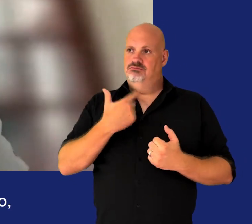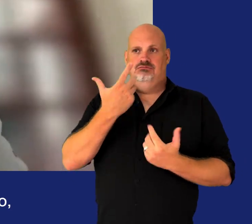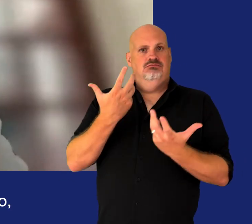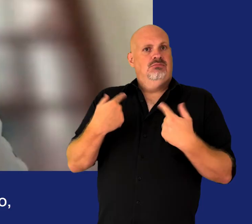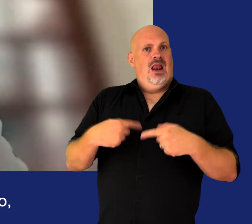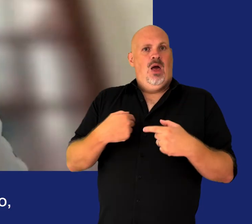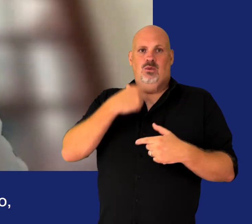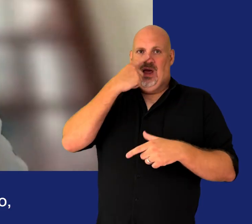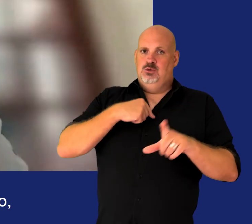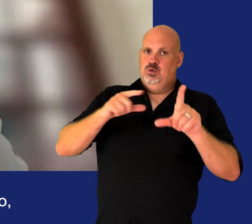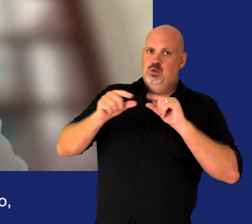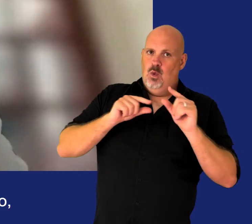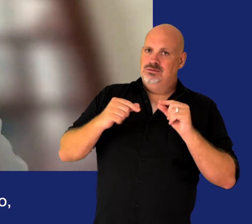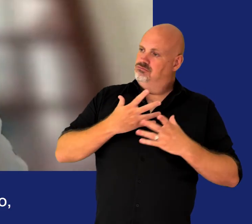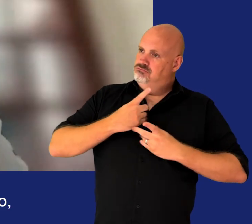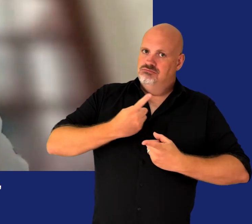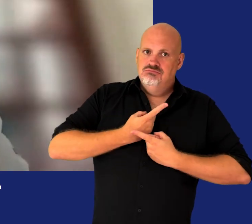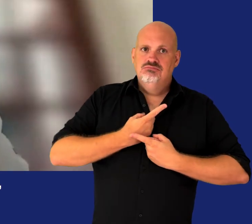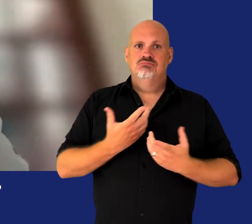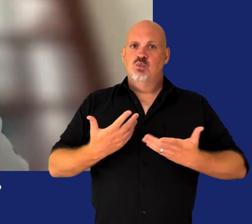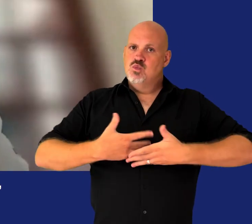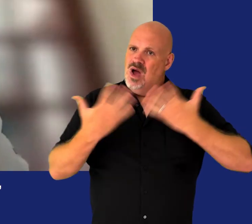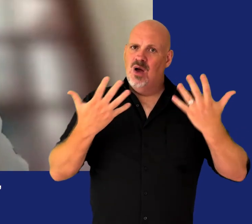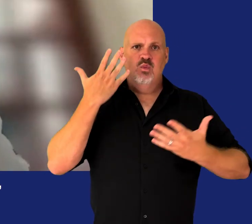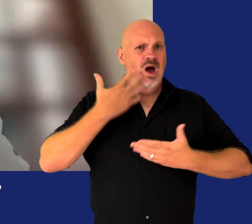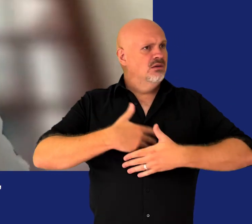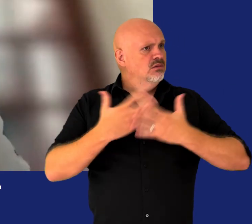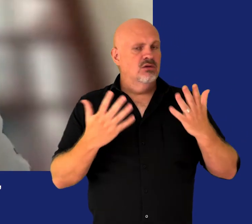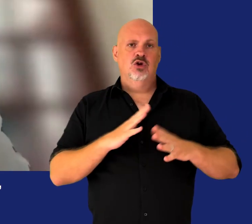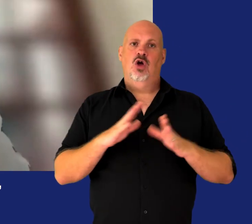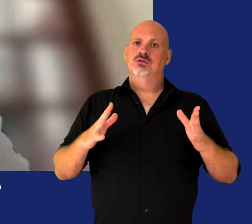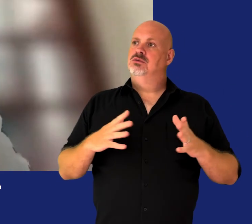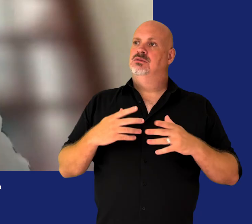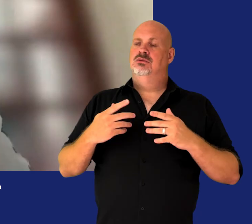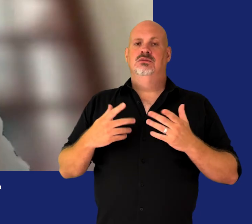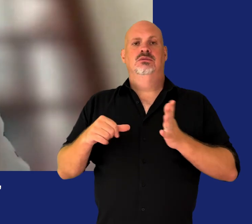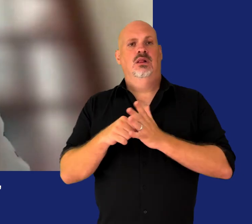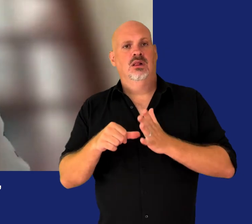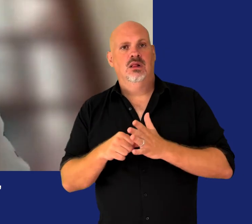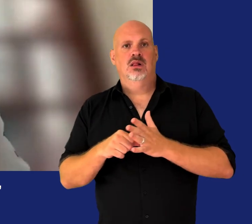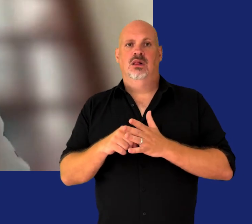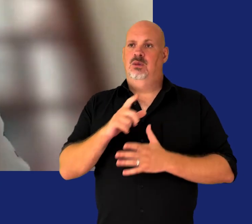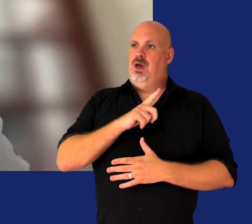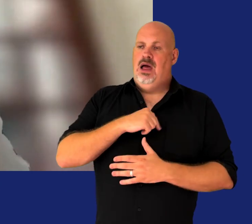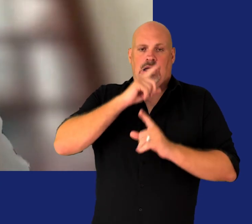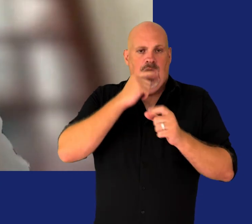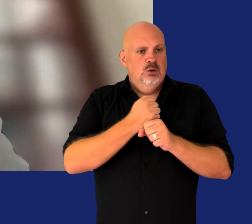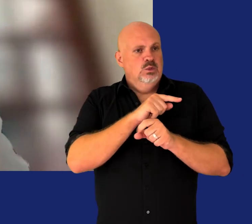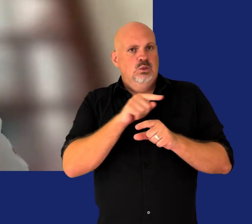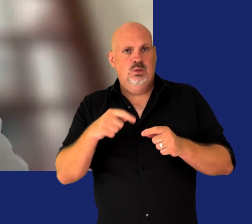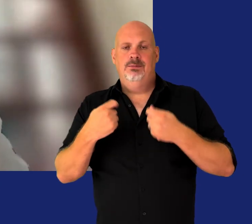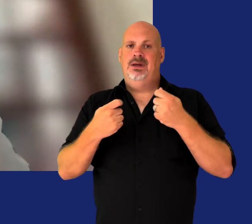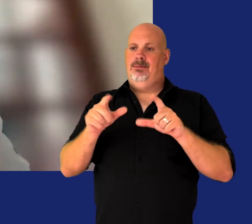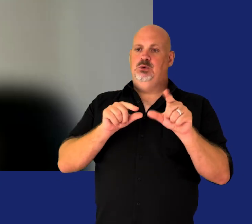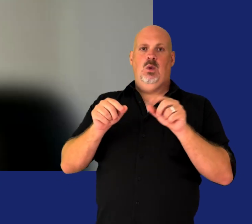have a choice and make choices about what we do, where we do it, and when we do it, and not be disadvantaged because of our inability